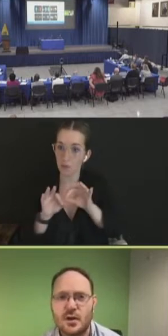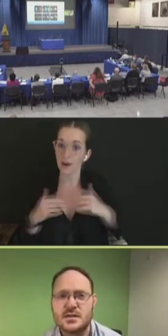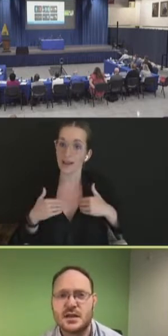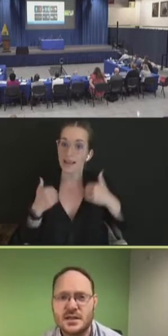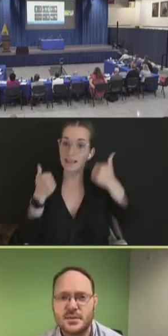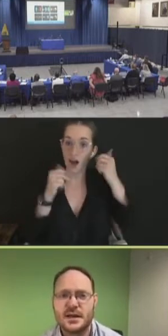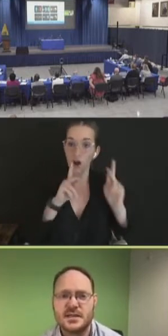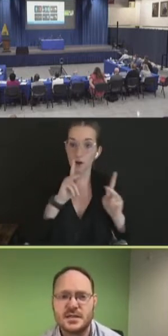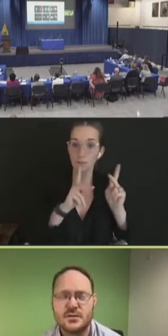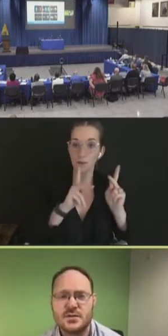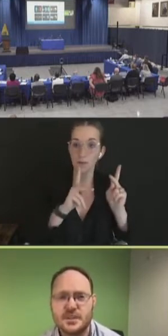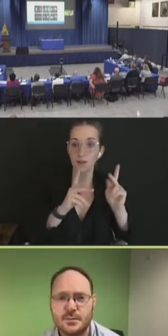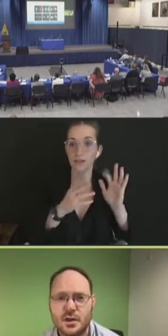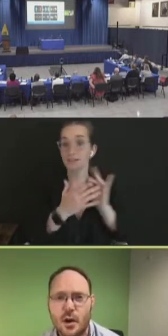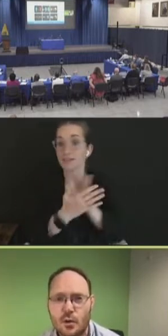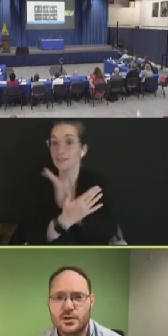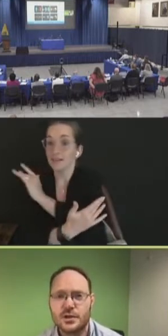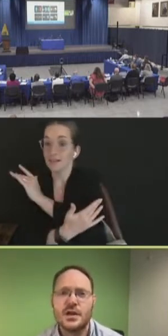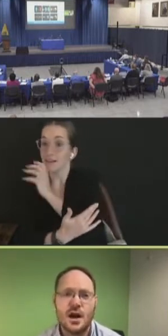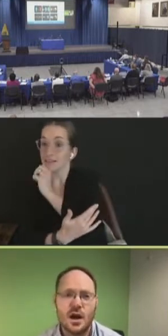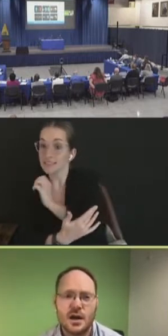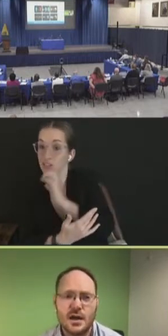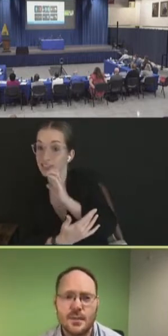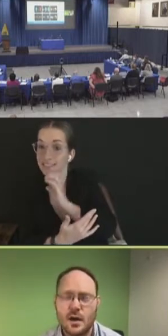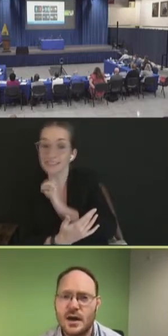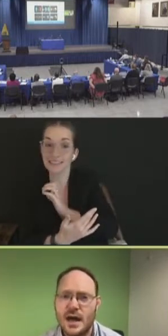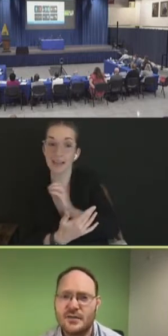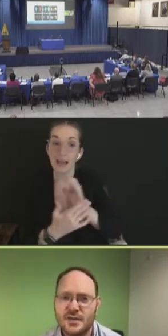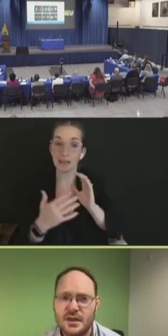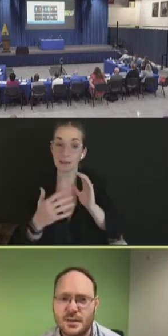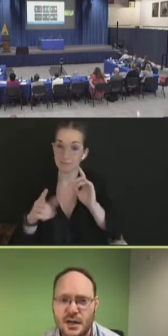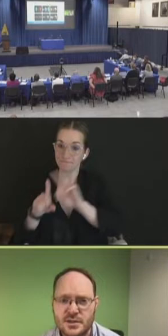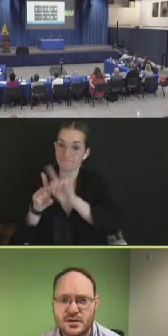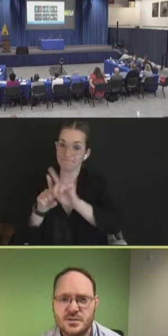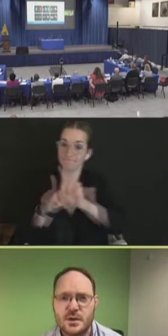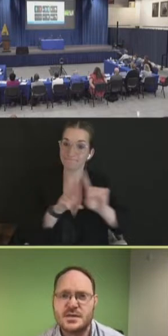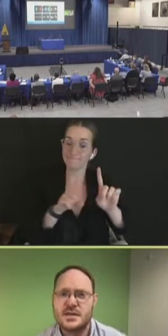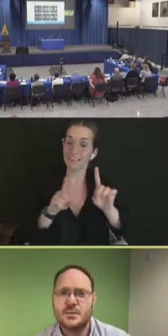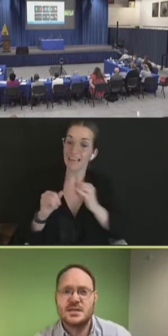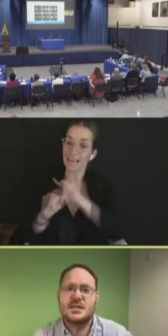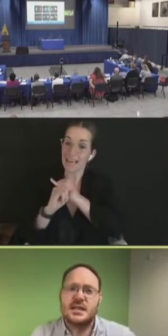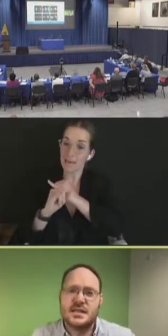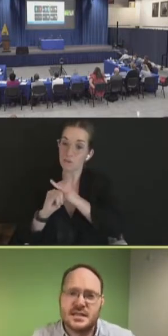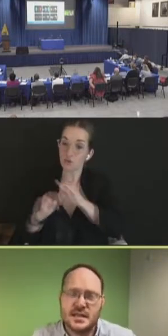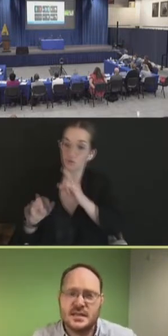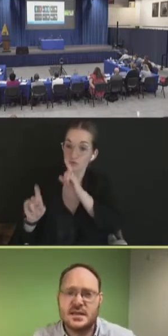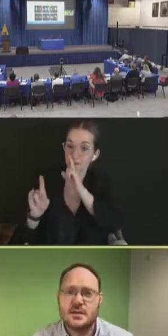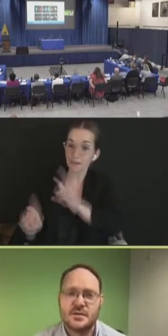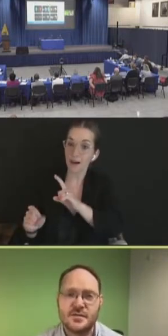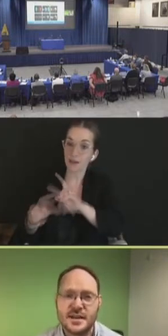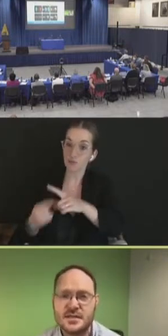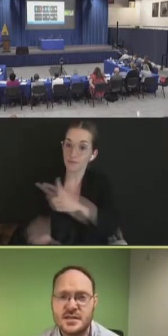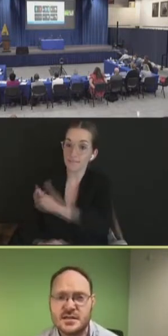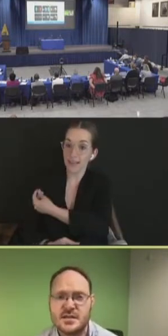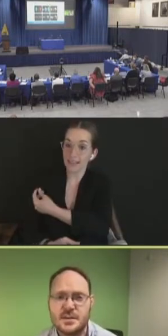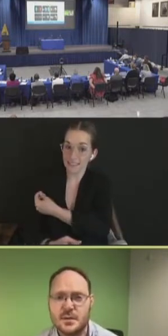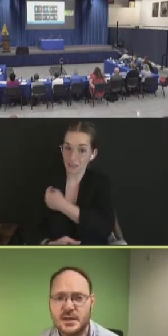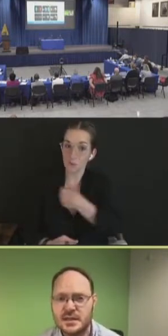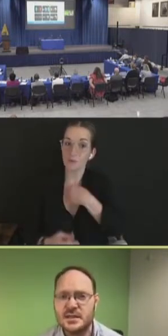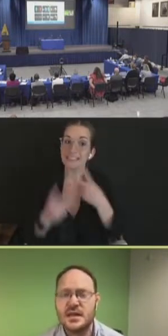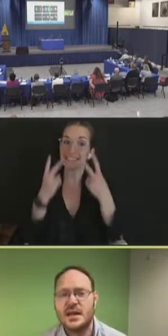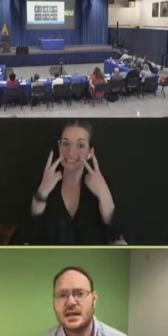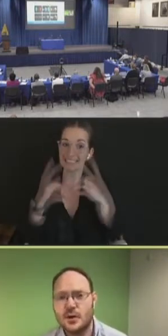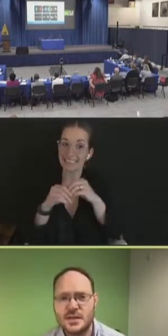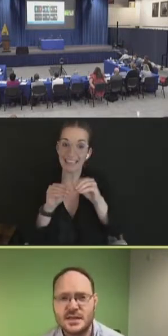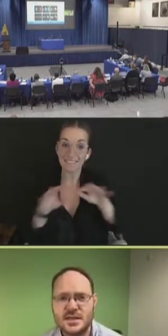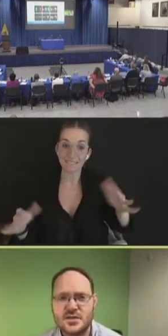people across the lifespan, as individuals become older, or have different immunological responses. And we see this in terms of infectious disease